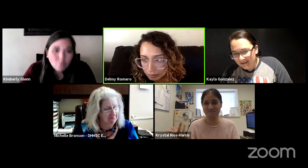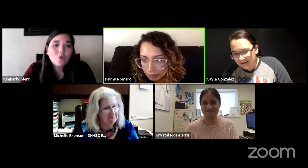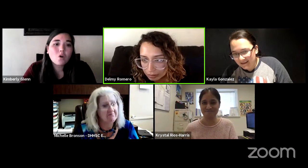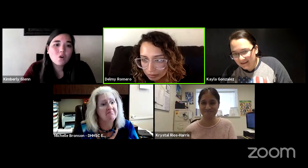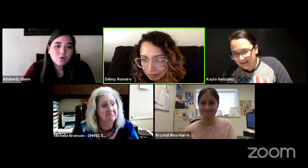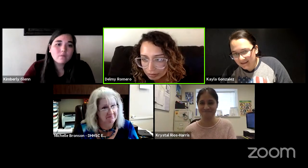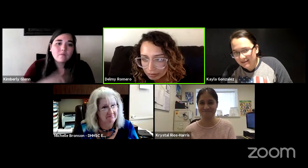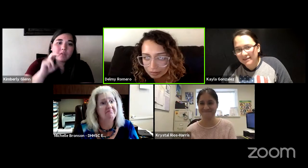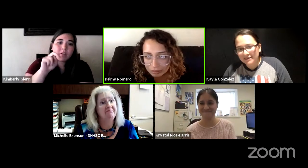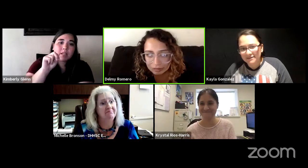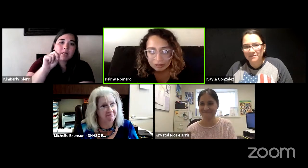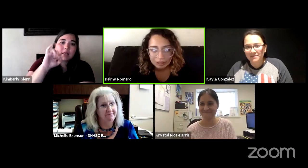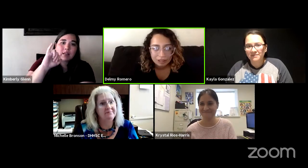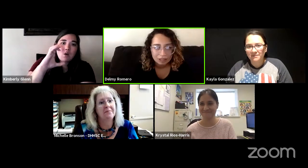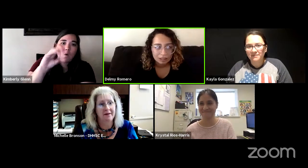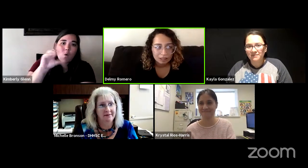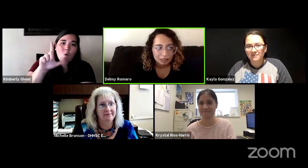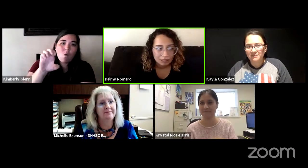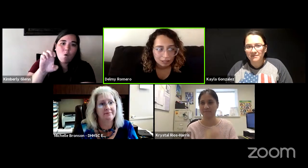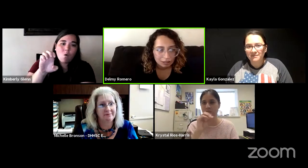Lou,